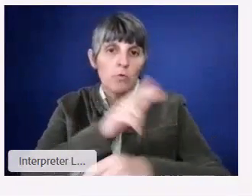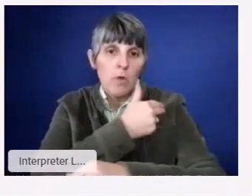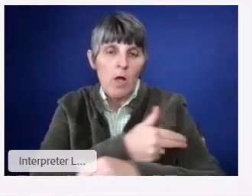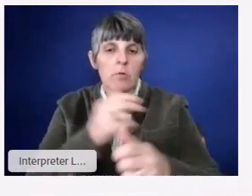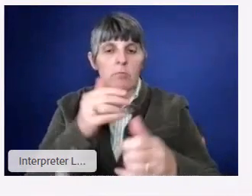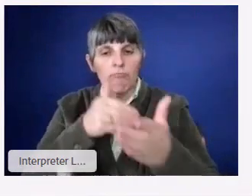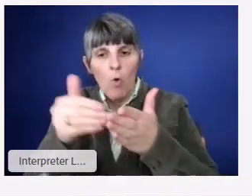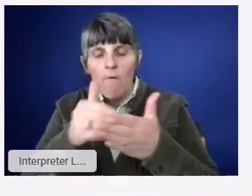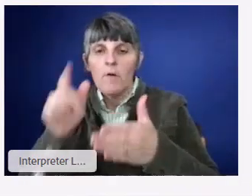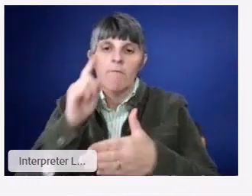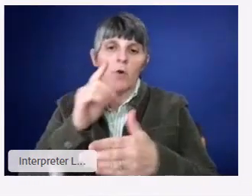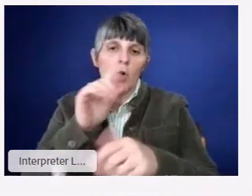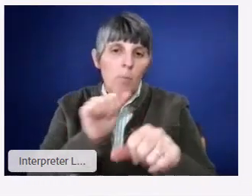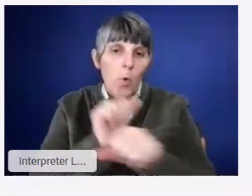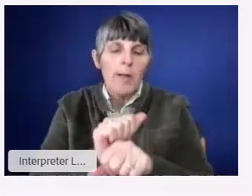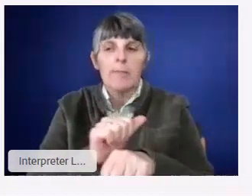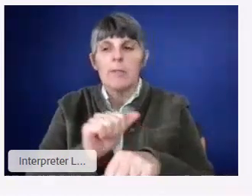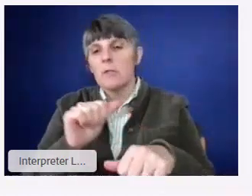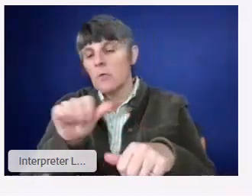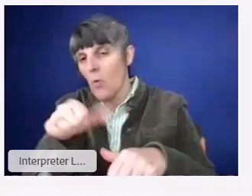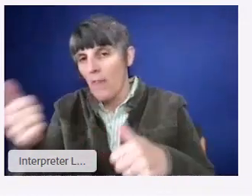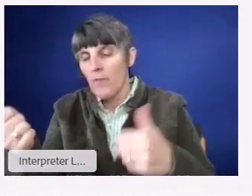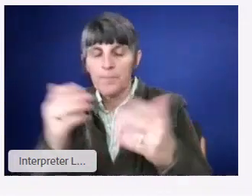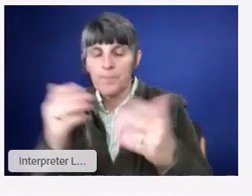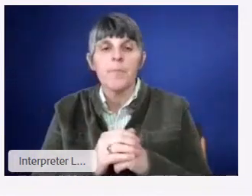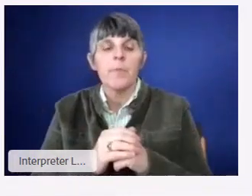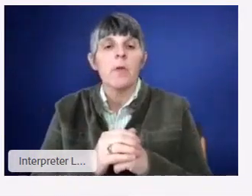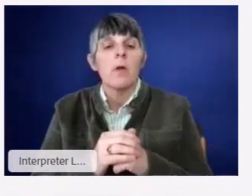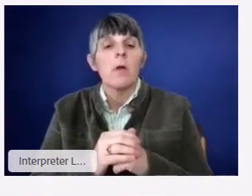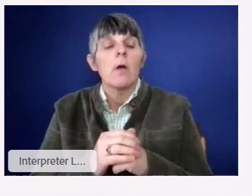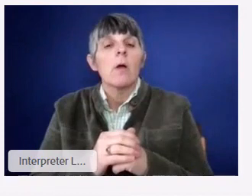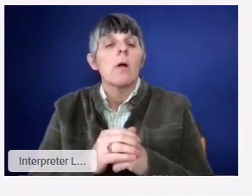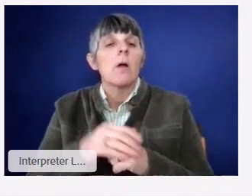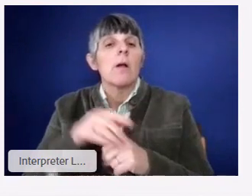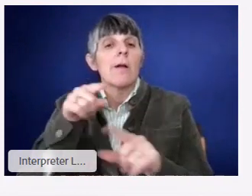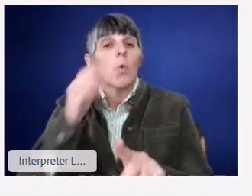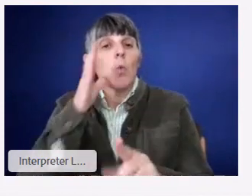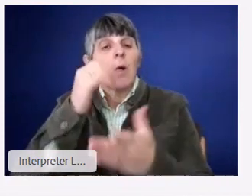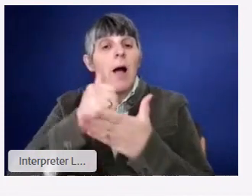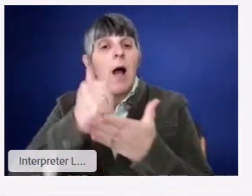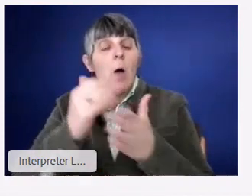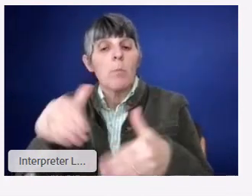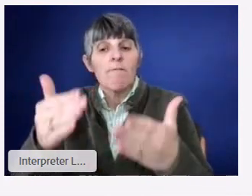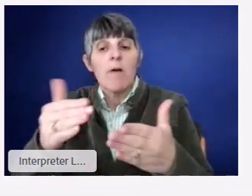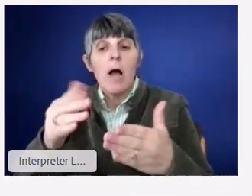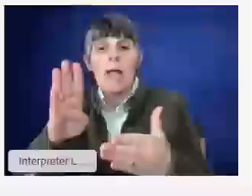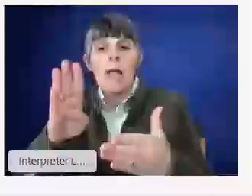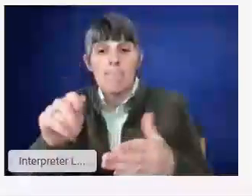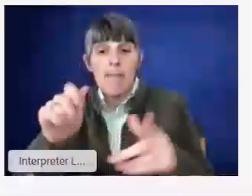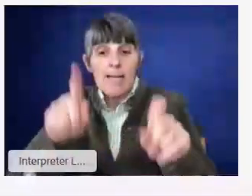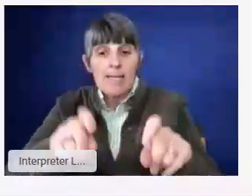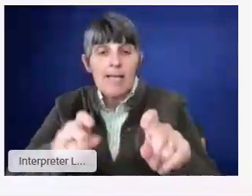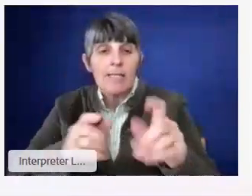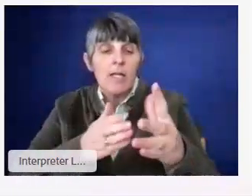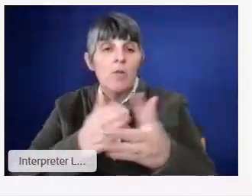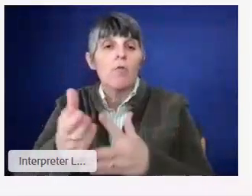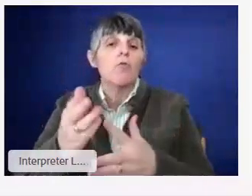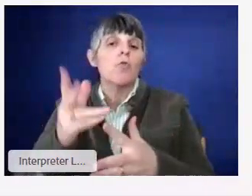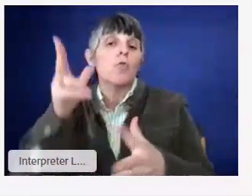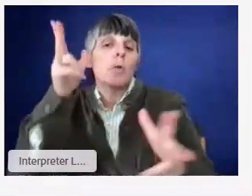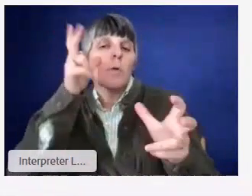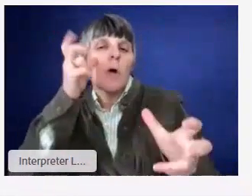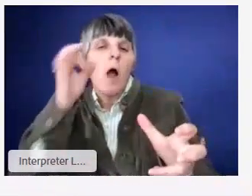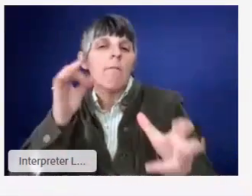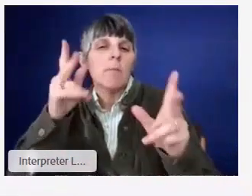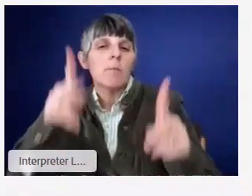for appointments, school, or other needs. Buffalo Hearing and Speech Center will be helping provide beta testing services through the lens of a person with hearing